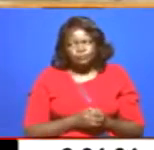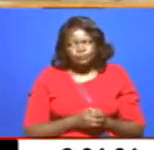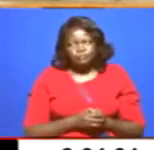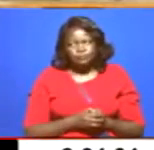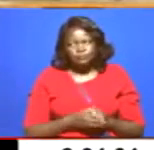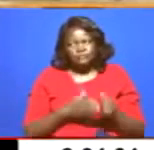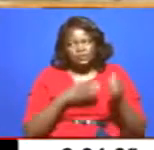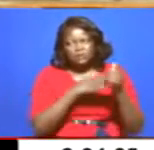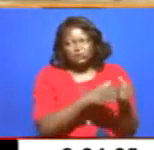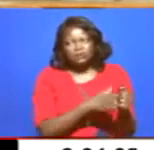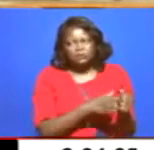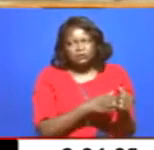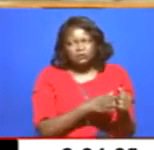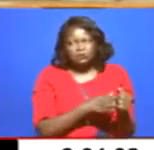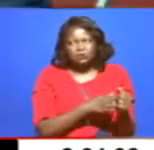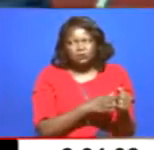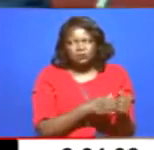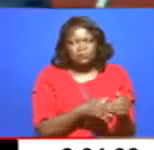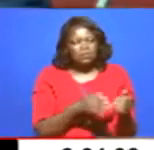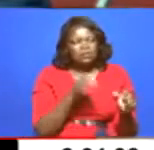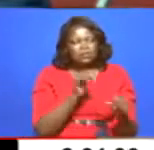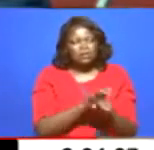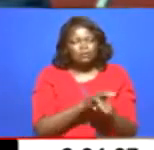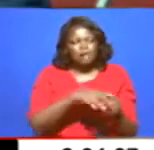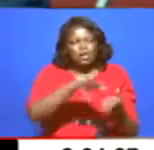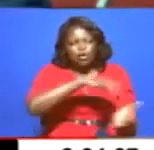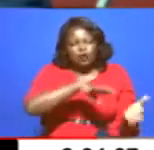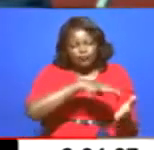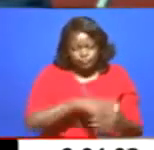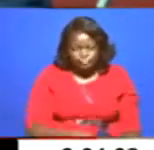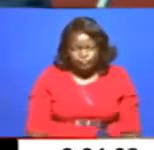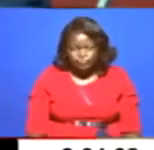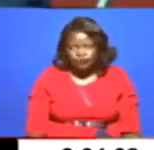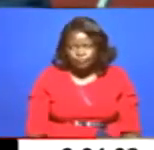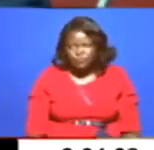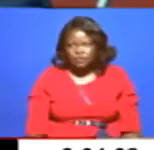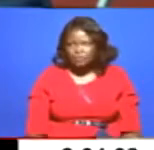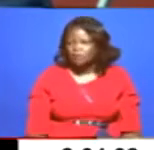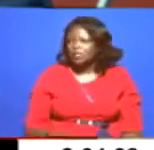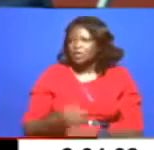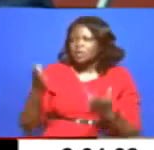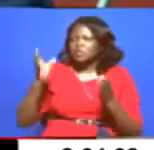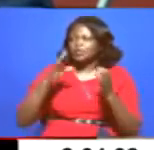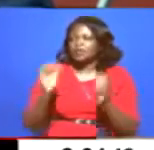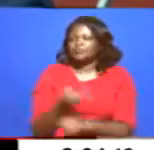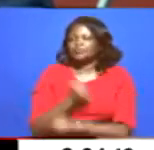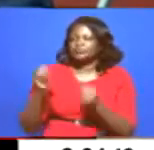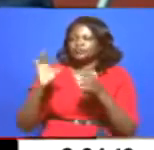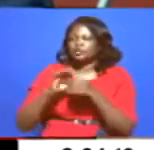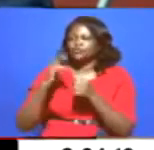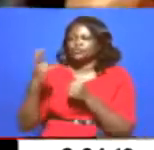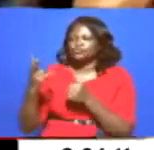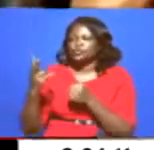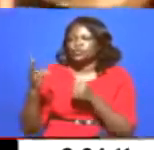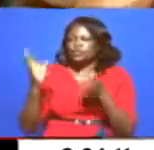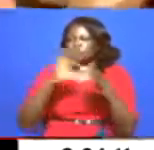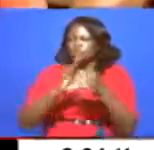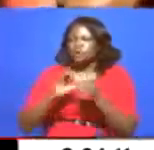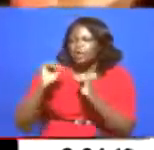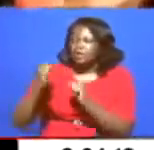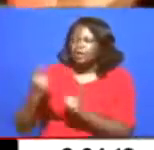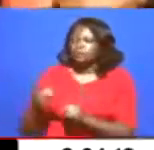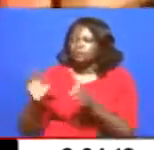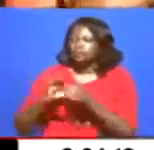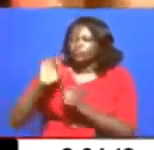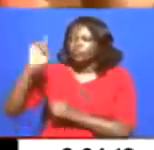leadership. There's a lot of confusion. Any party cannot be a member of two coalitions. You can only be a member of one coalition.